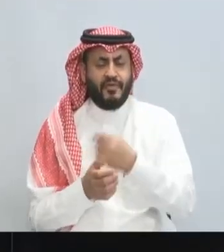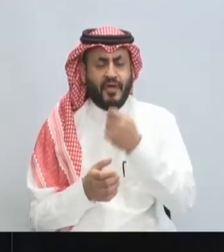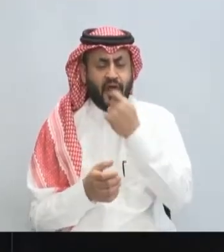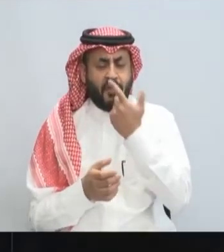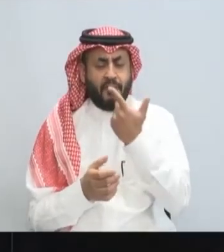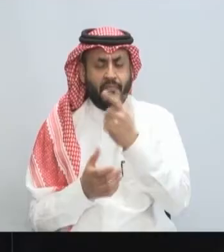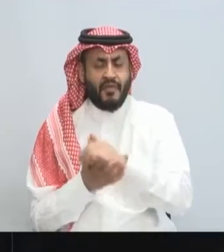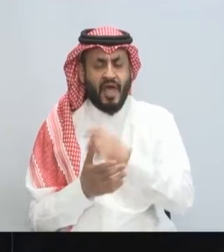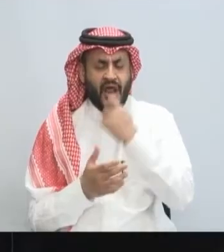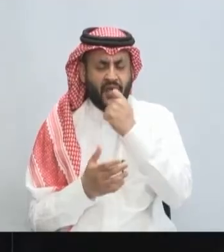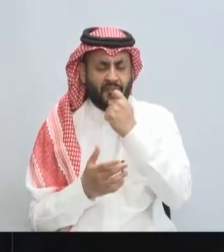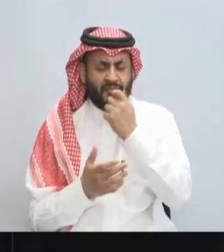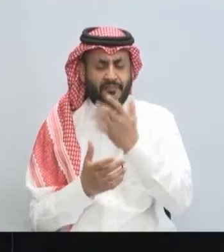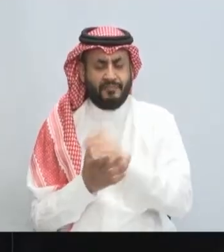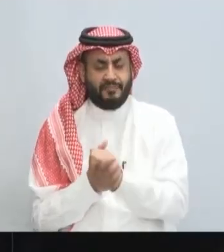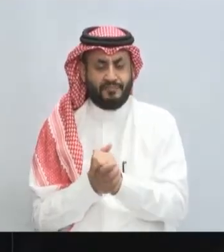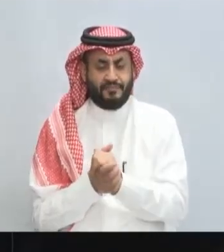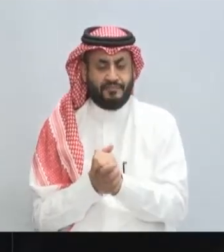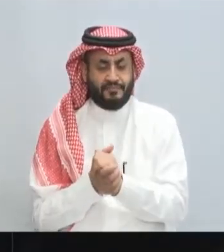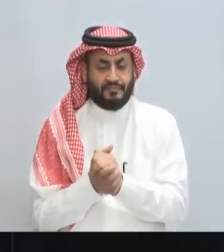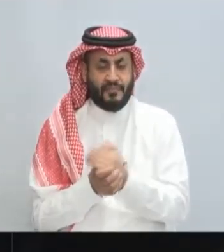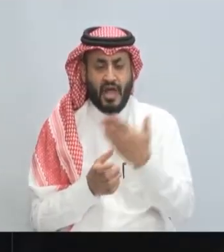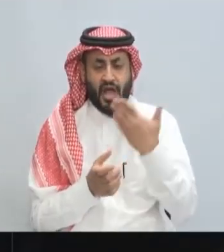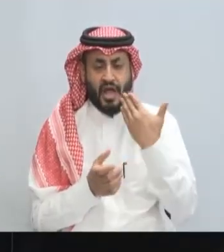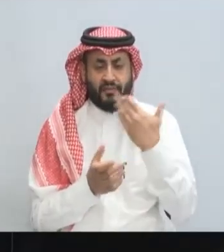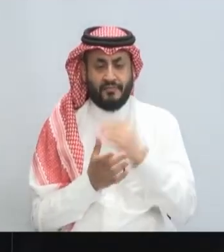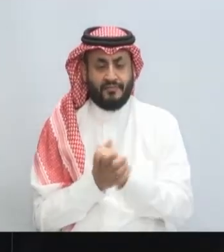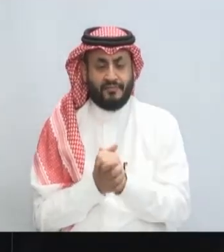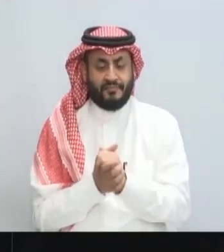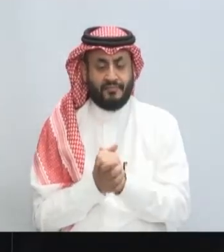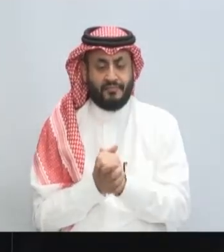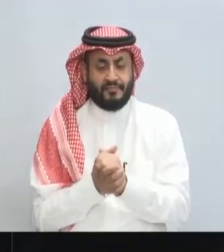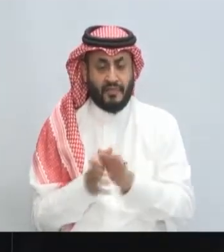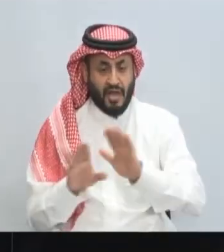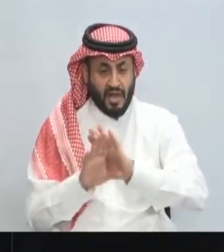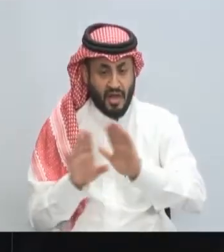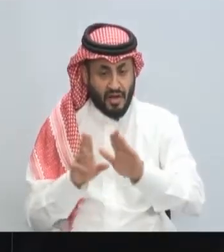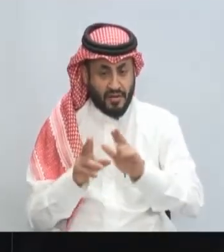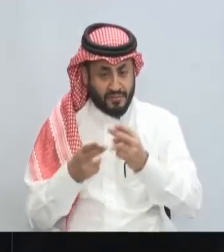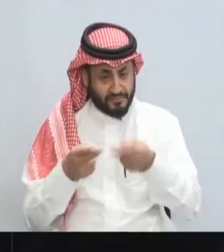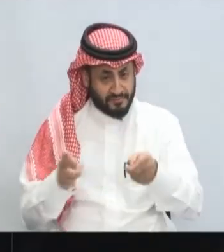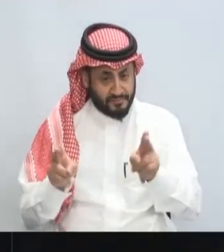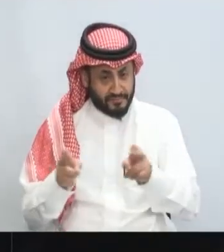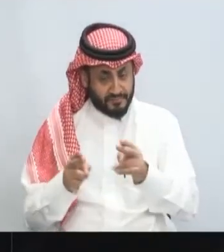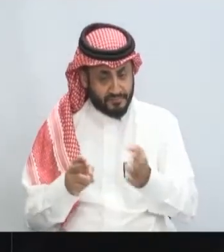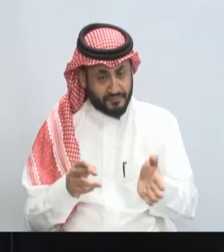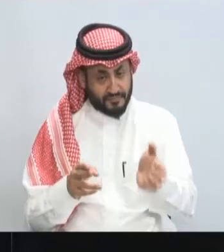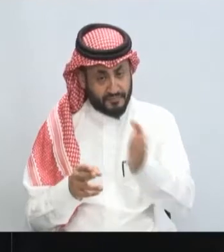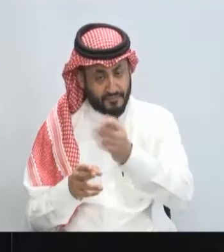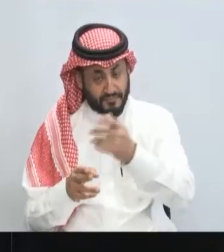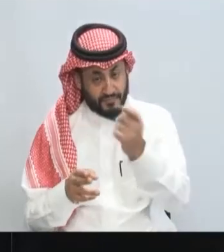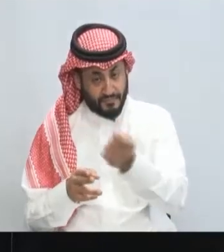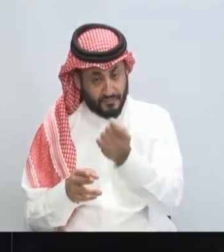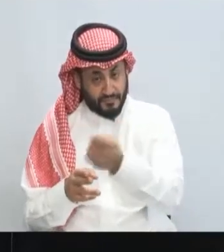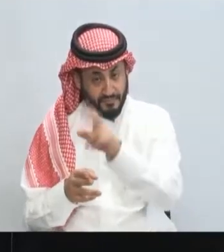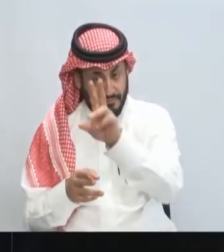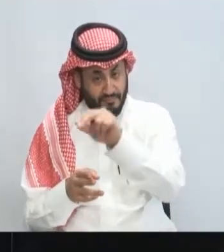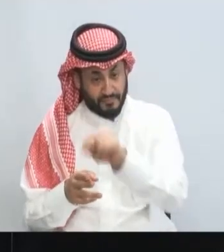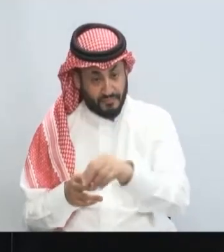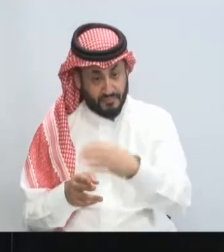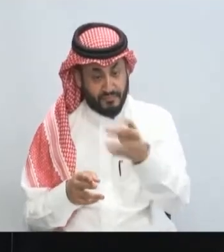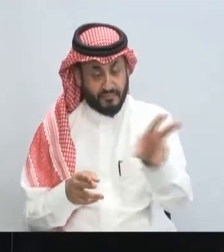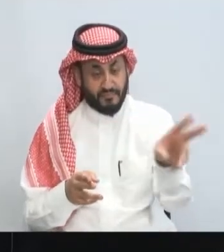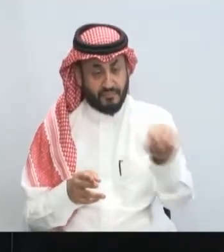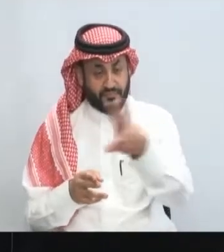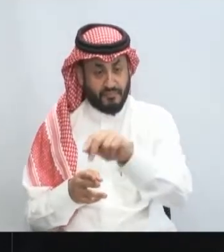these food. Now, after we finish chanting, it's very important that you write down the